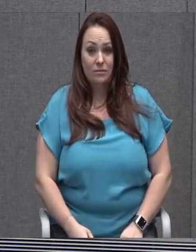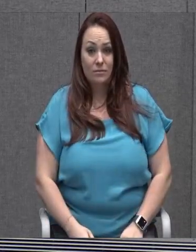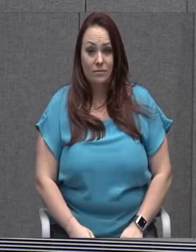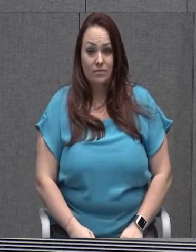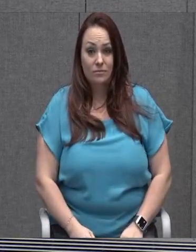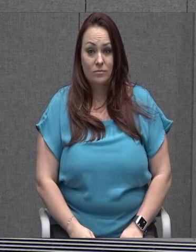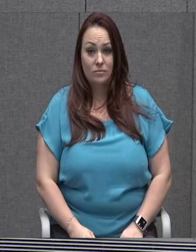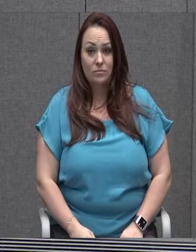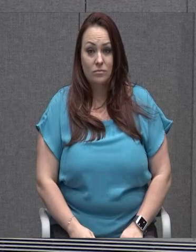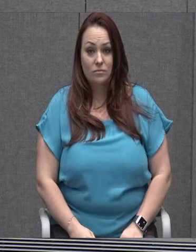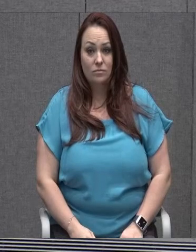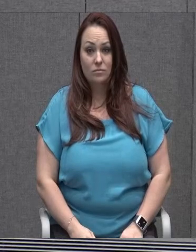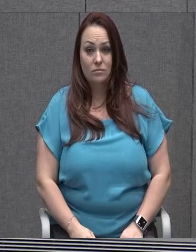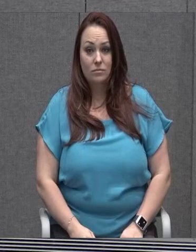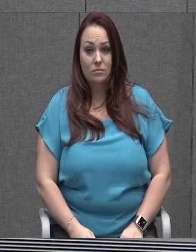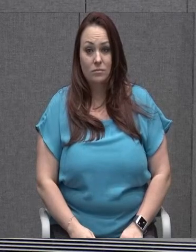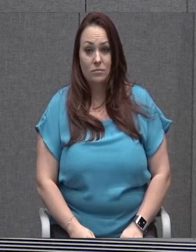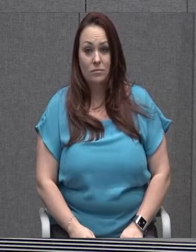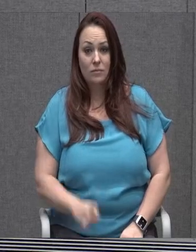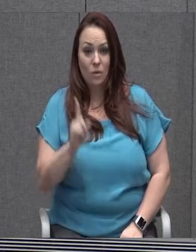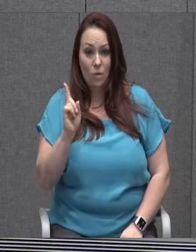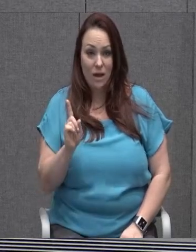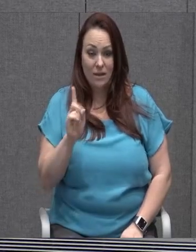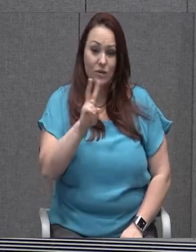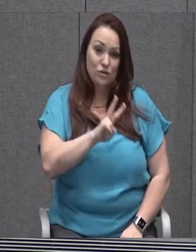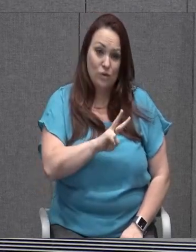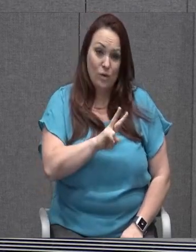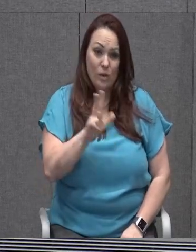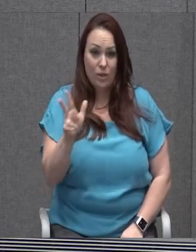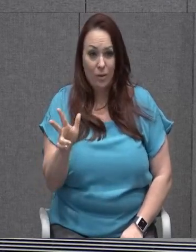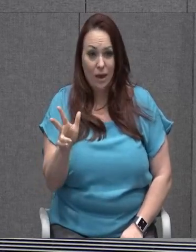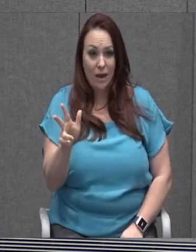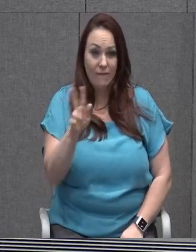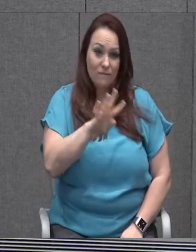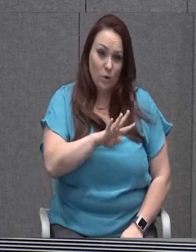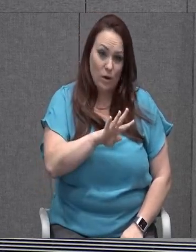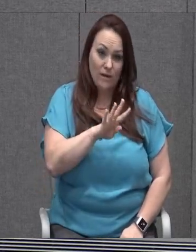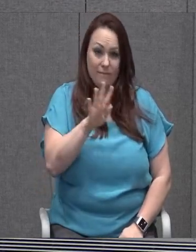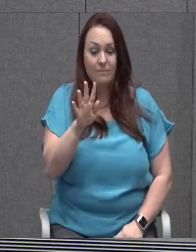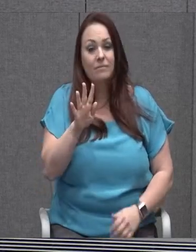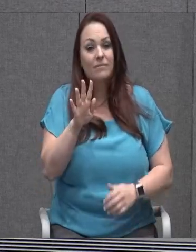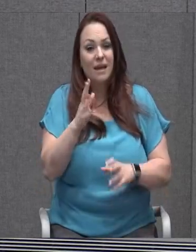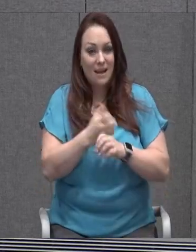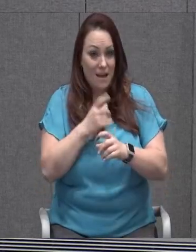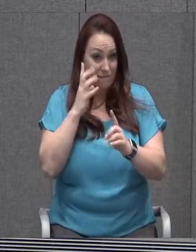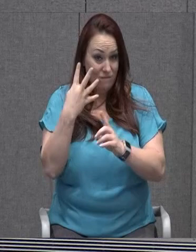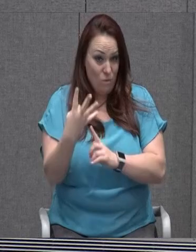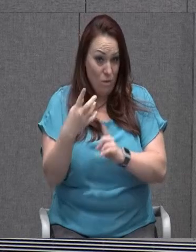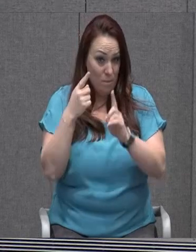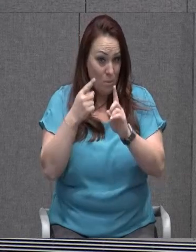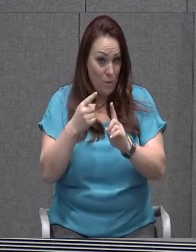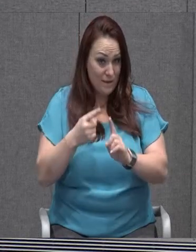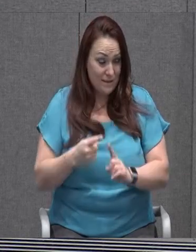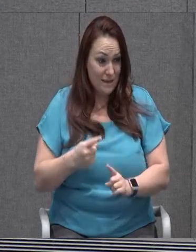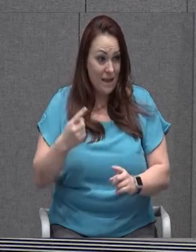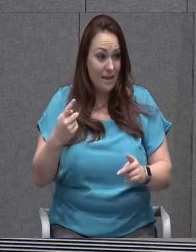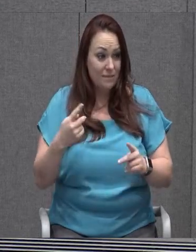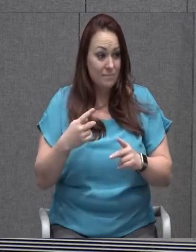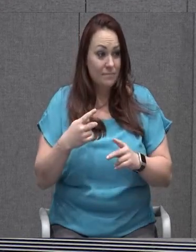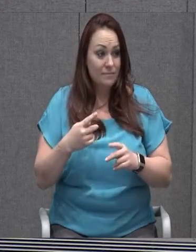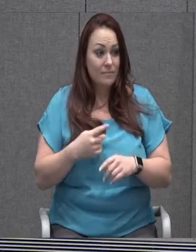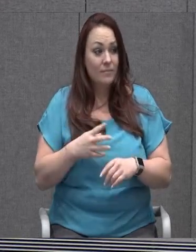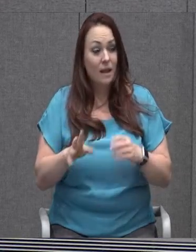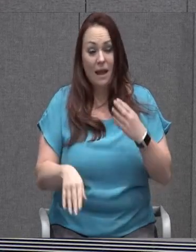over sideways, I go 1, 2, 3, 4, I got 4 points. Now I can multiply